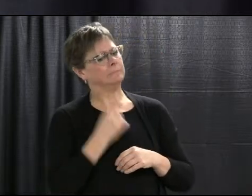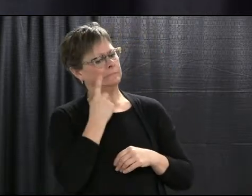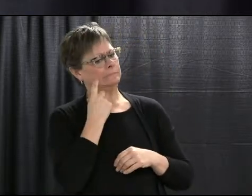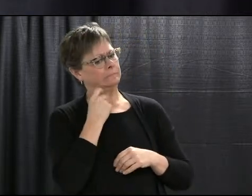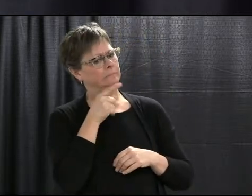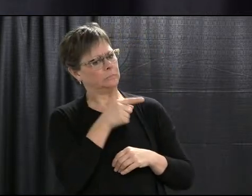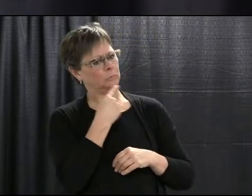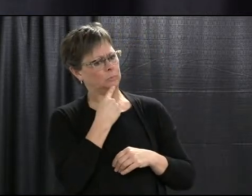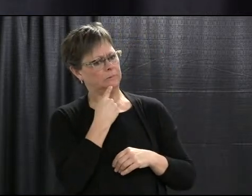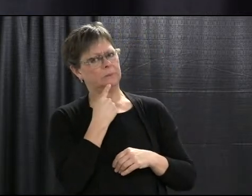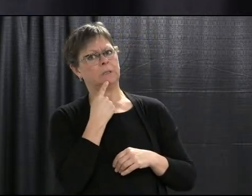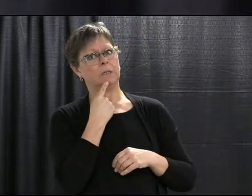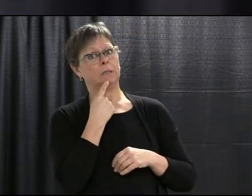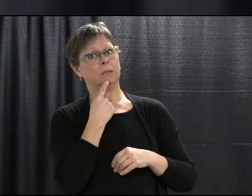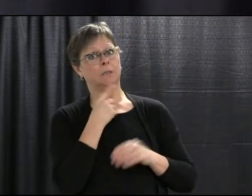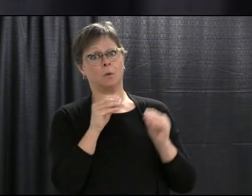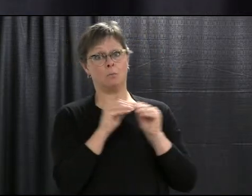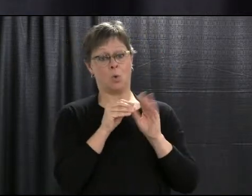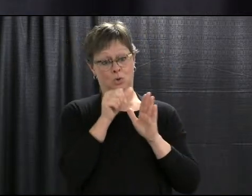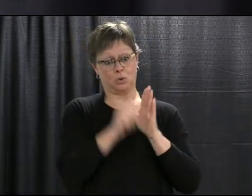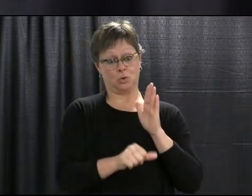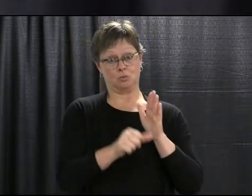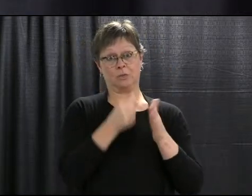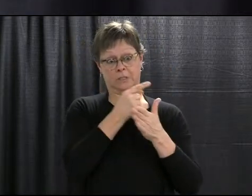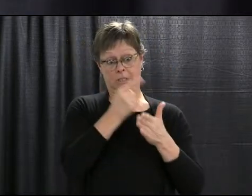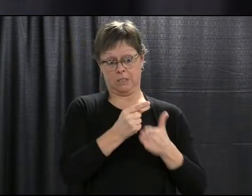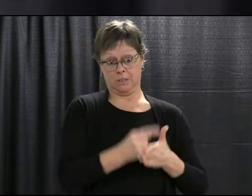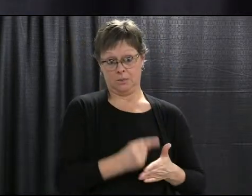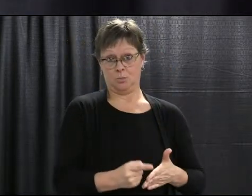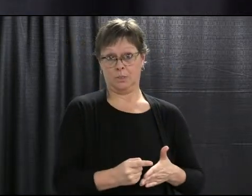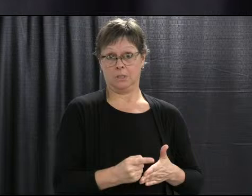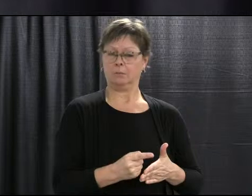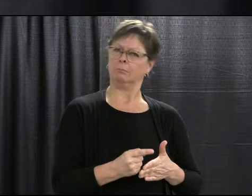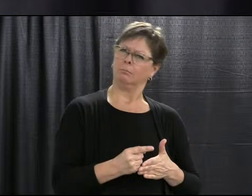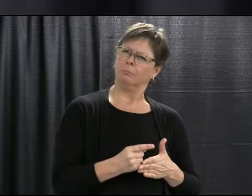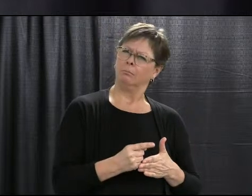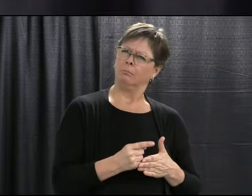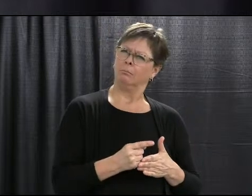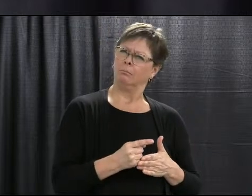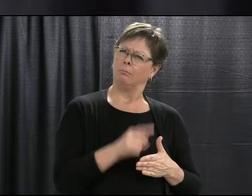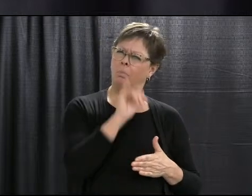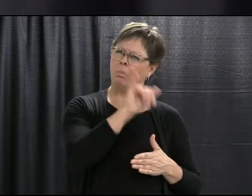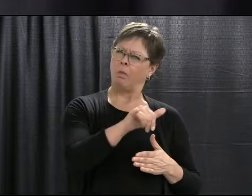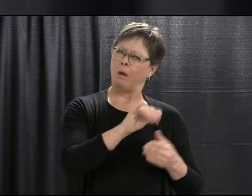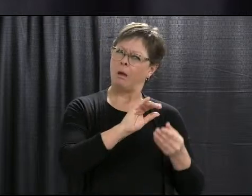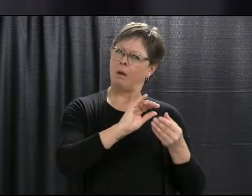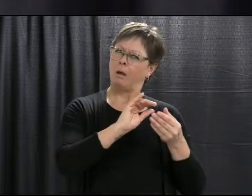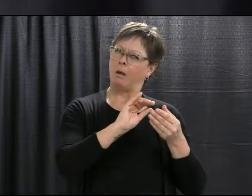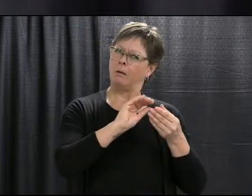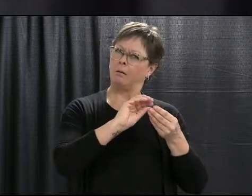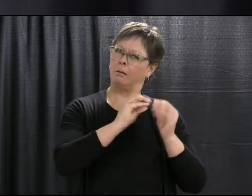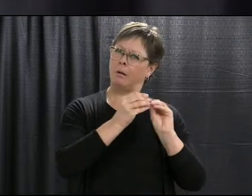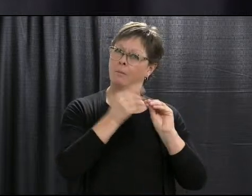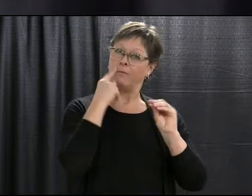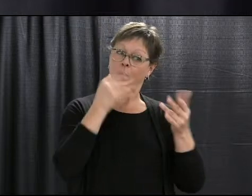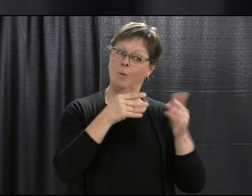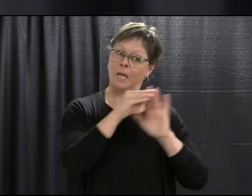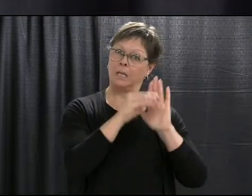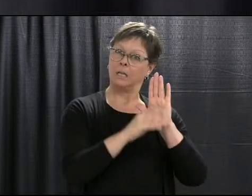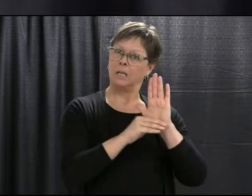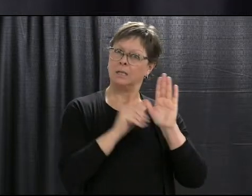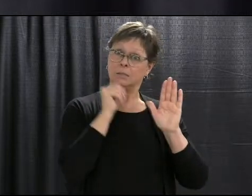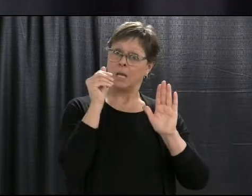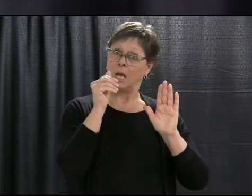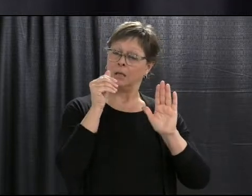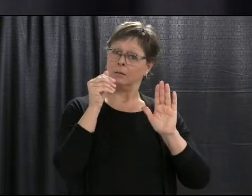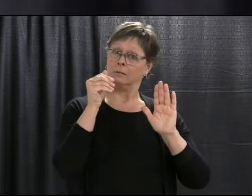told that you're seeing more surgeries being done per week. So how is it that the number seems to be not changing significantly?